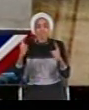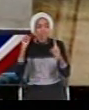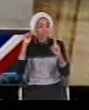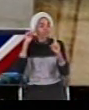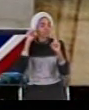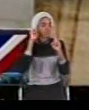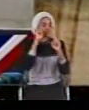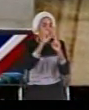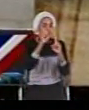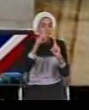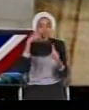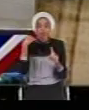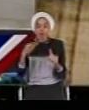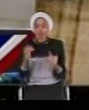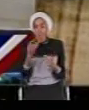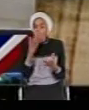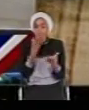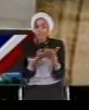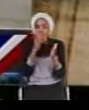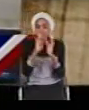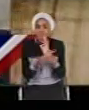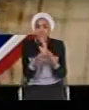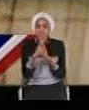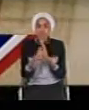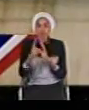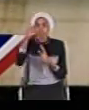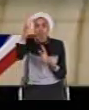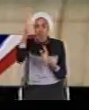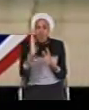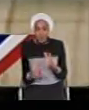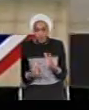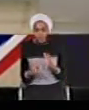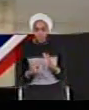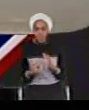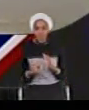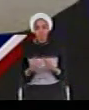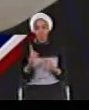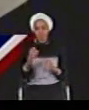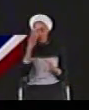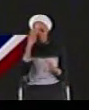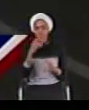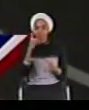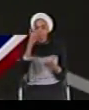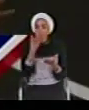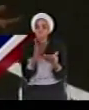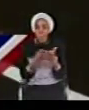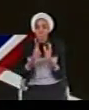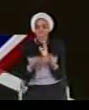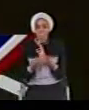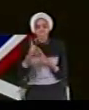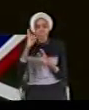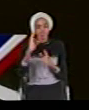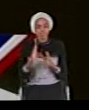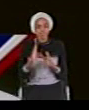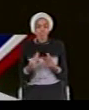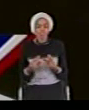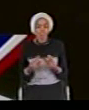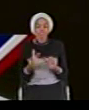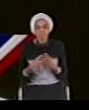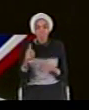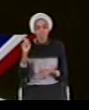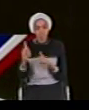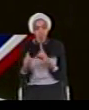goal of the goodness of God. You know about the goodness of God that he brings to people.